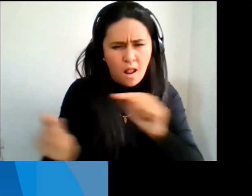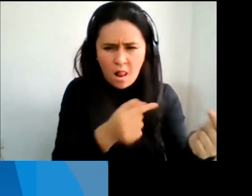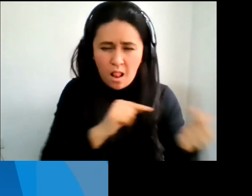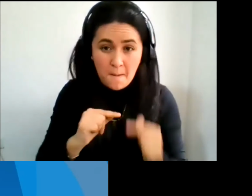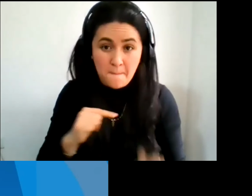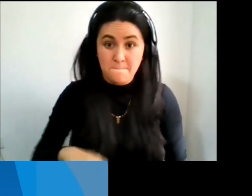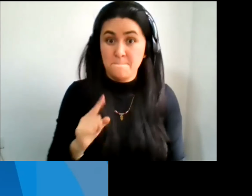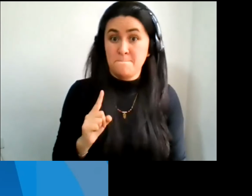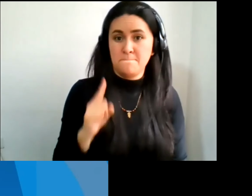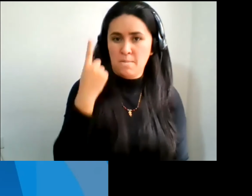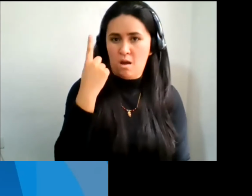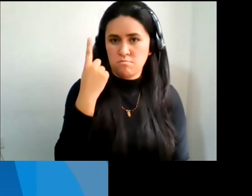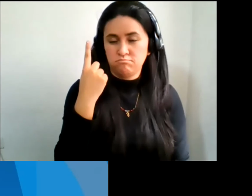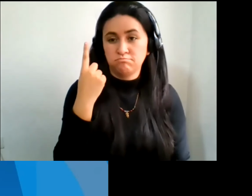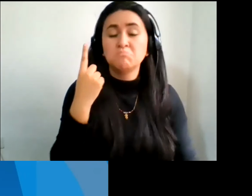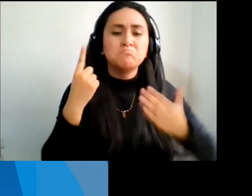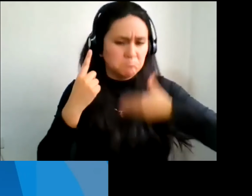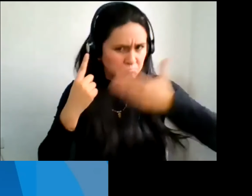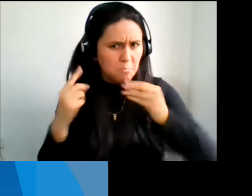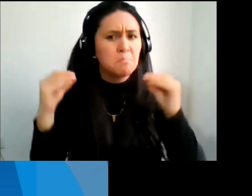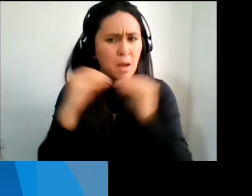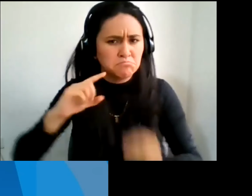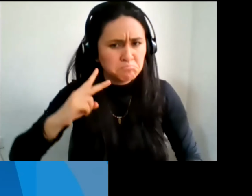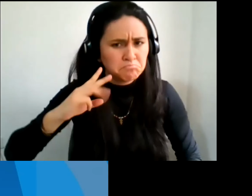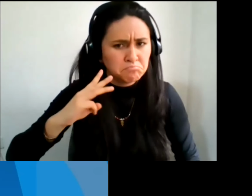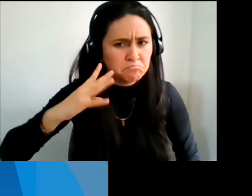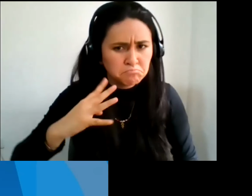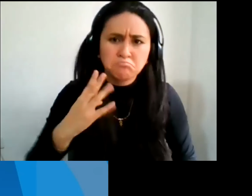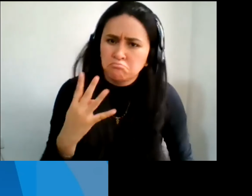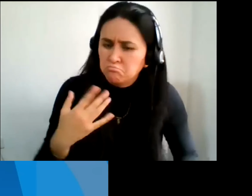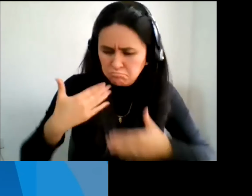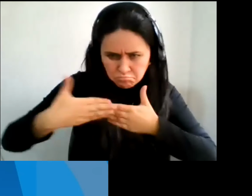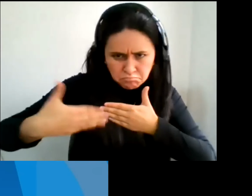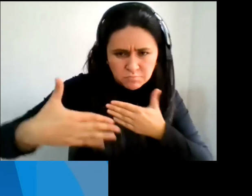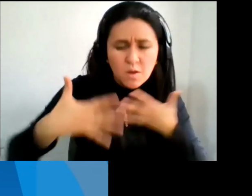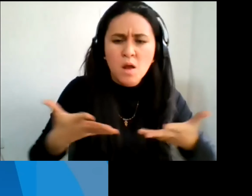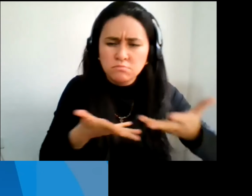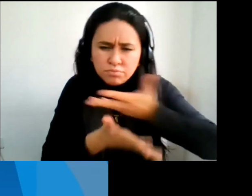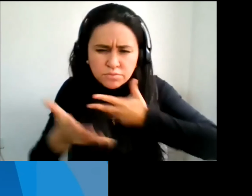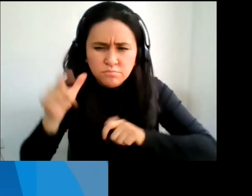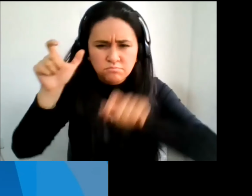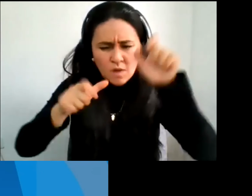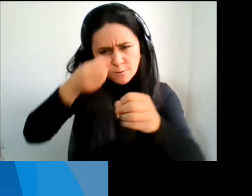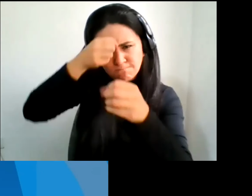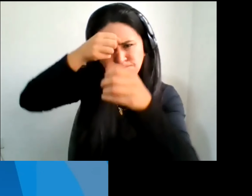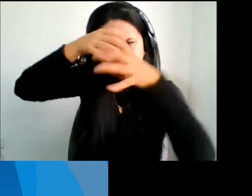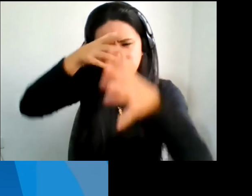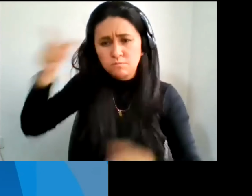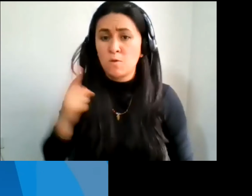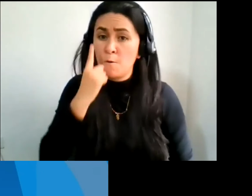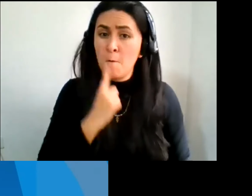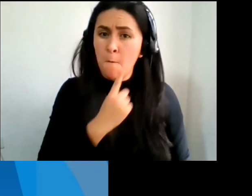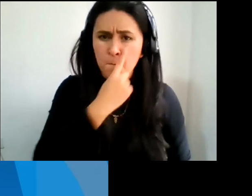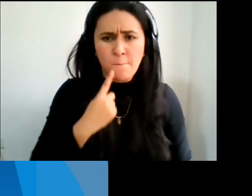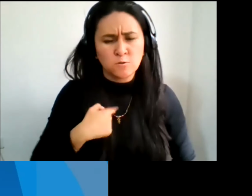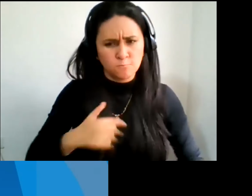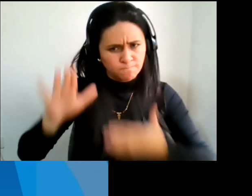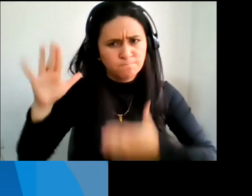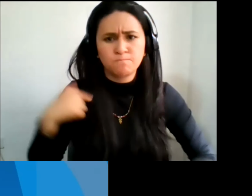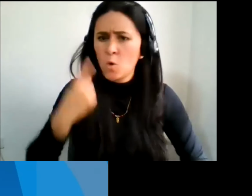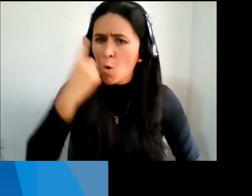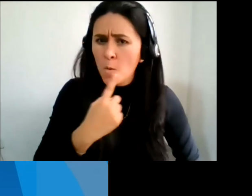webinars, virtual webinars. This is one step more to expand the community of actors involved